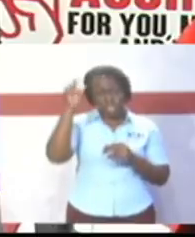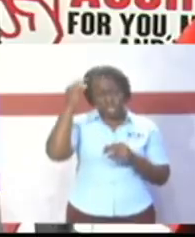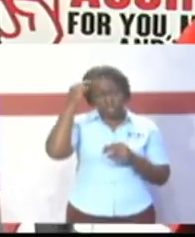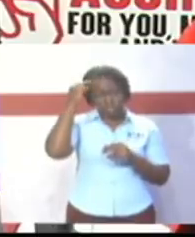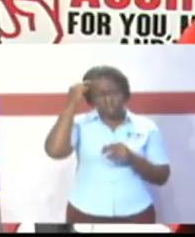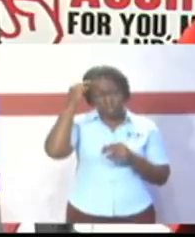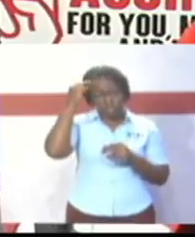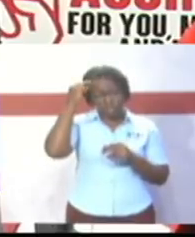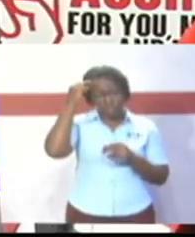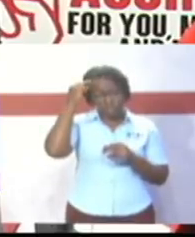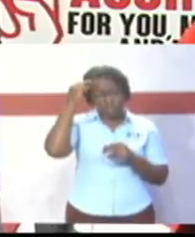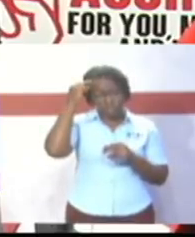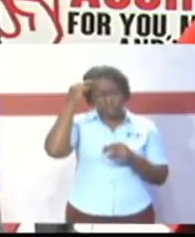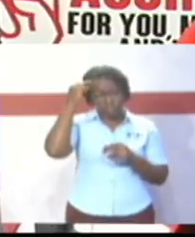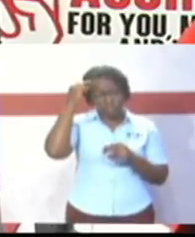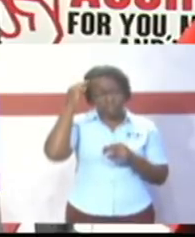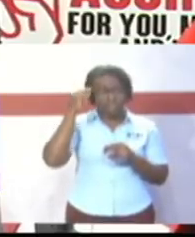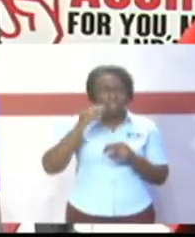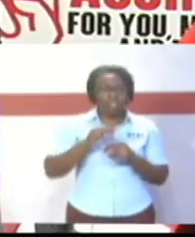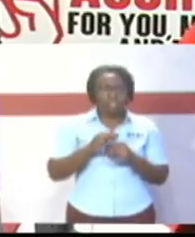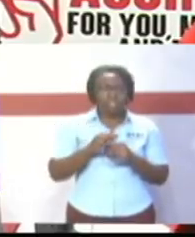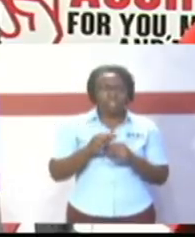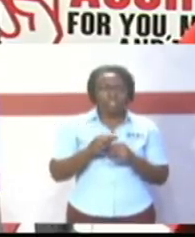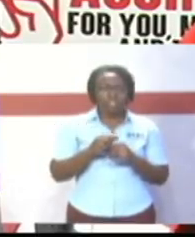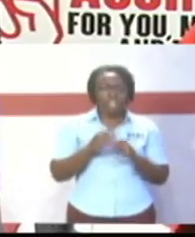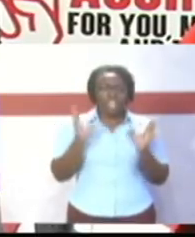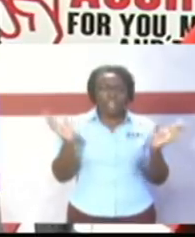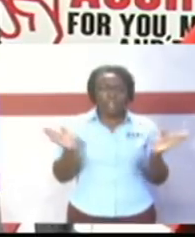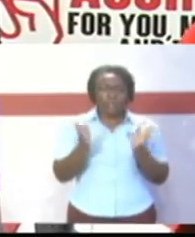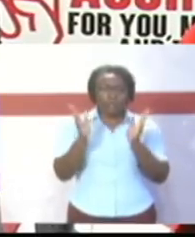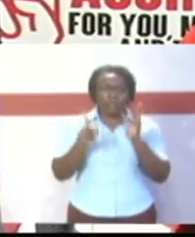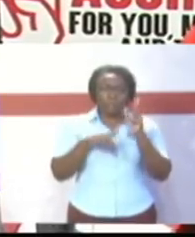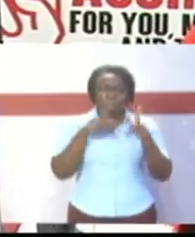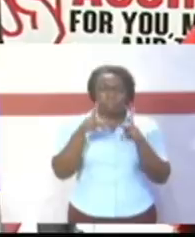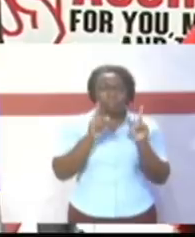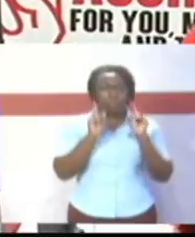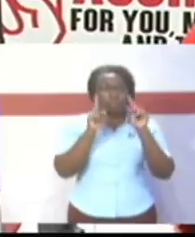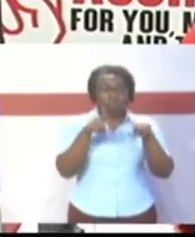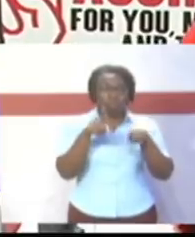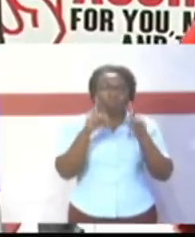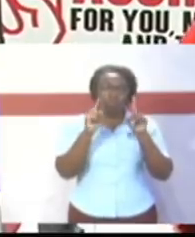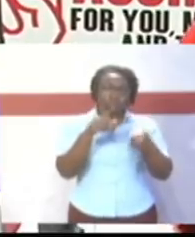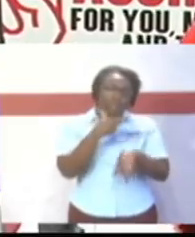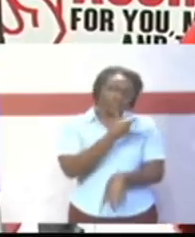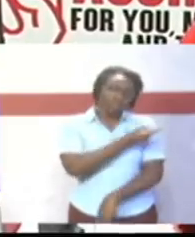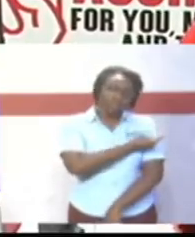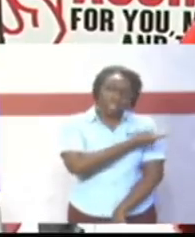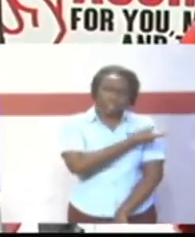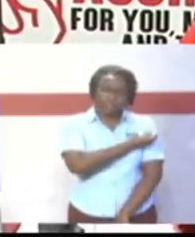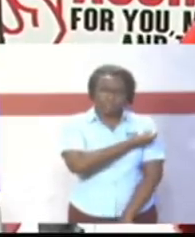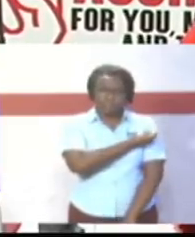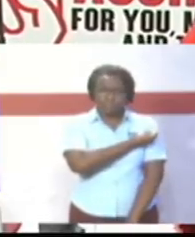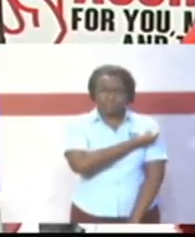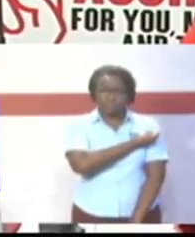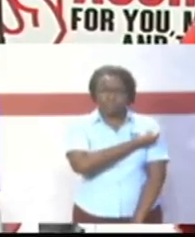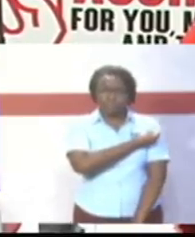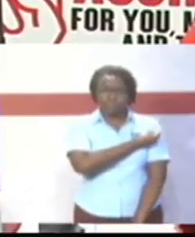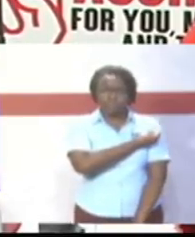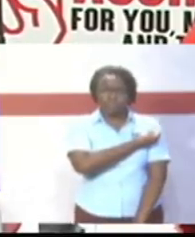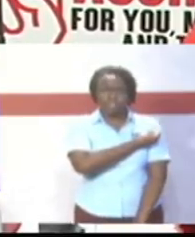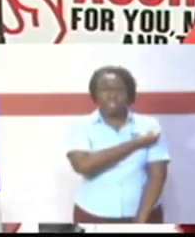remains basically the same in that we encourage people to be vaccinated. The vaccination program